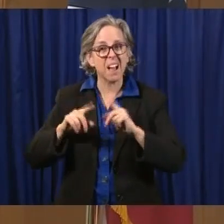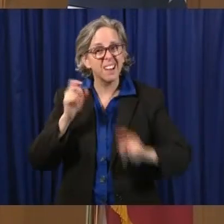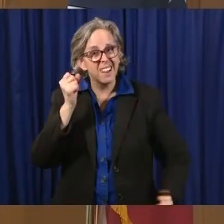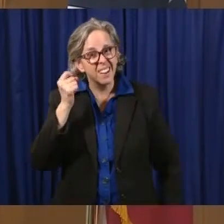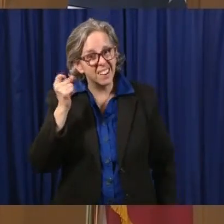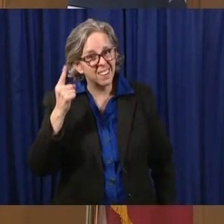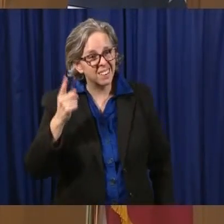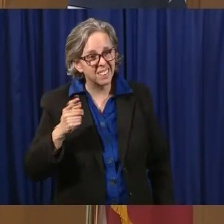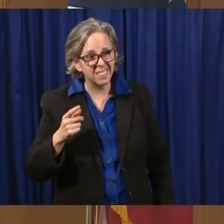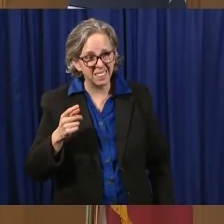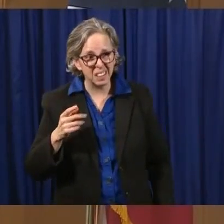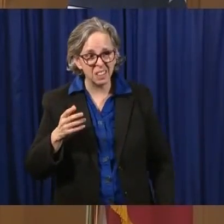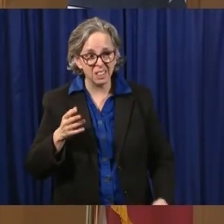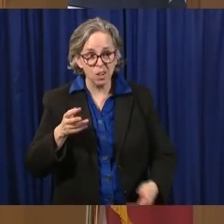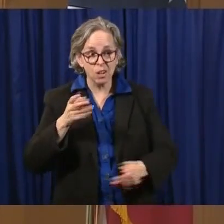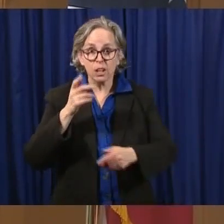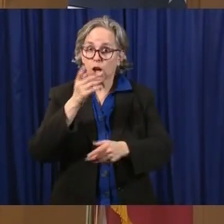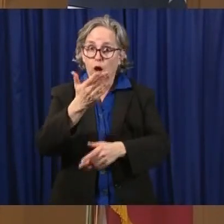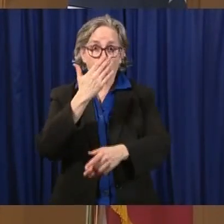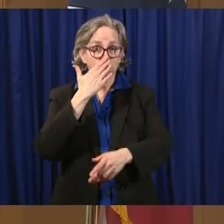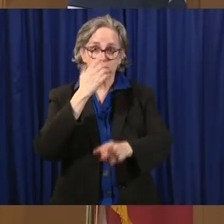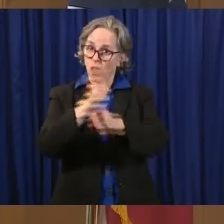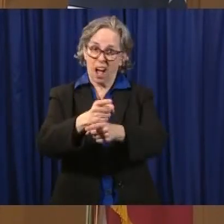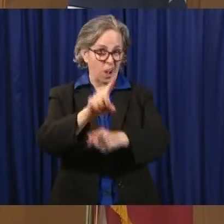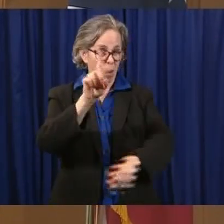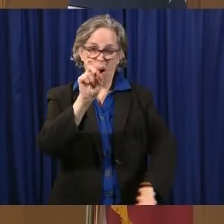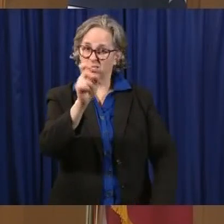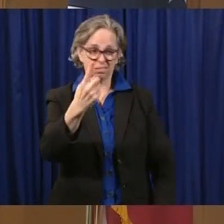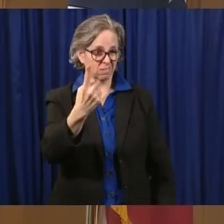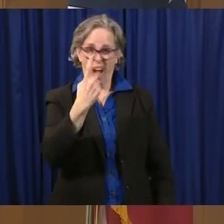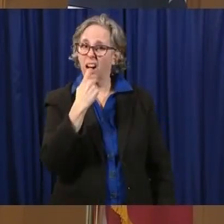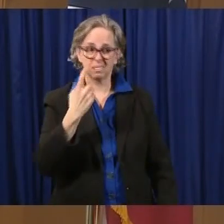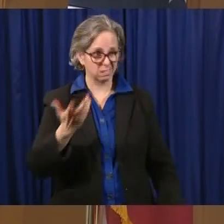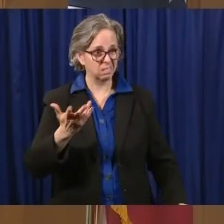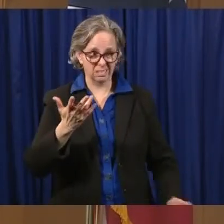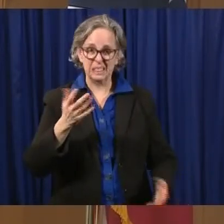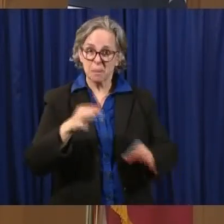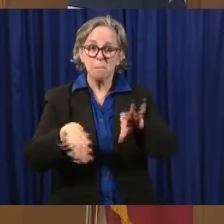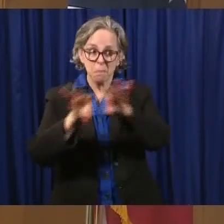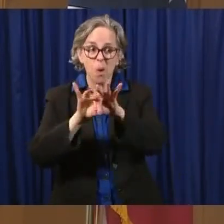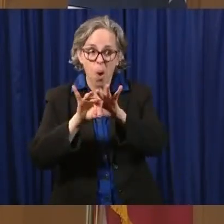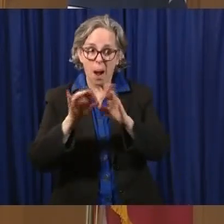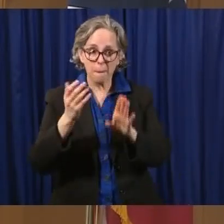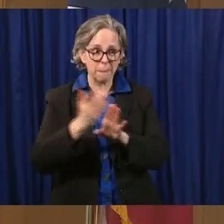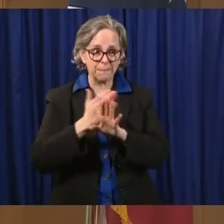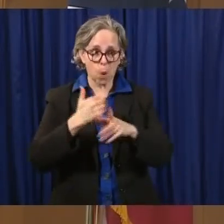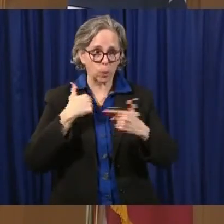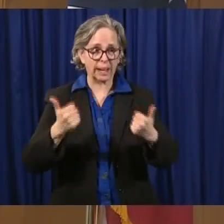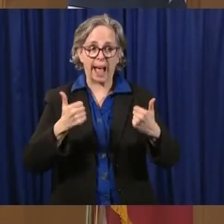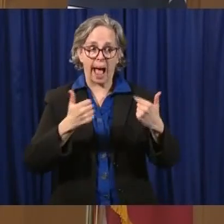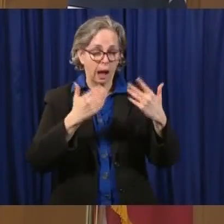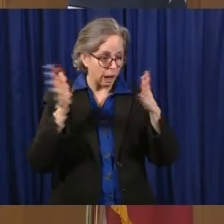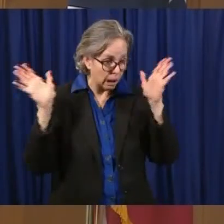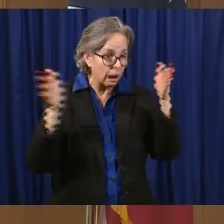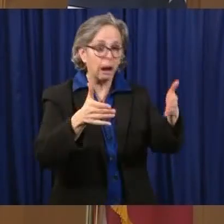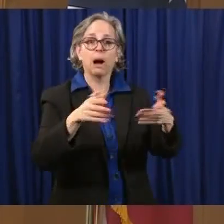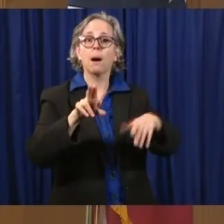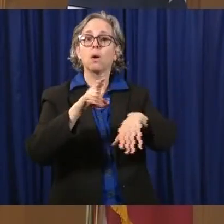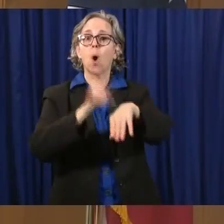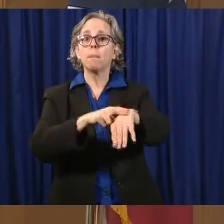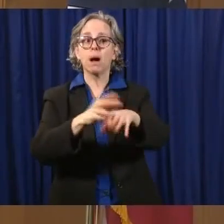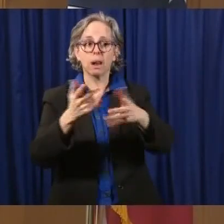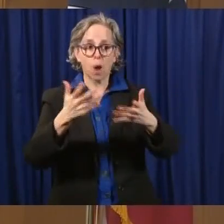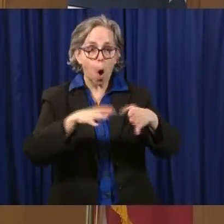the right question, and part of coming back and being able to have